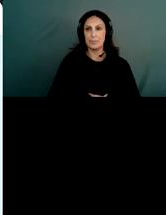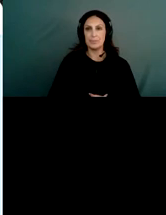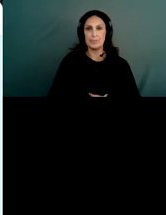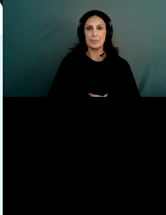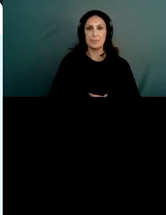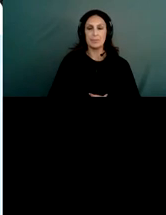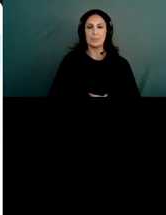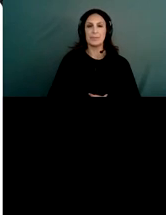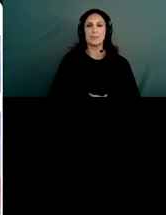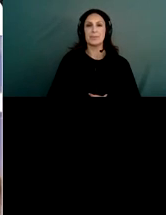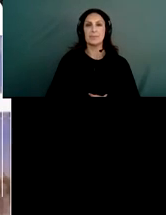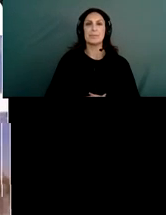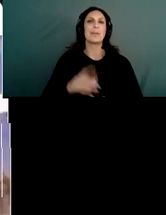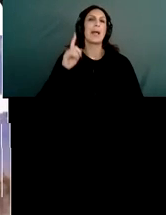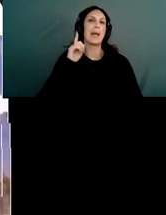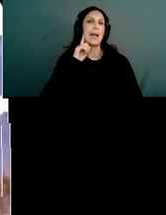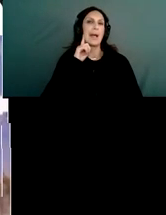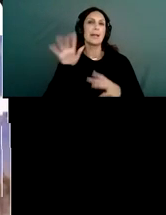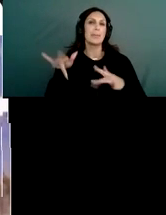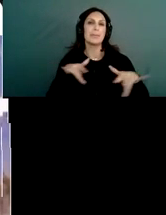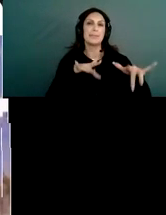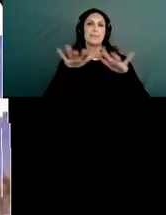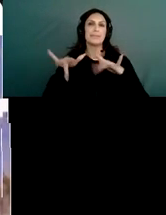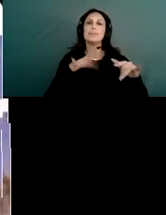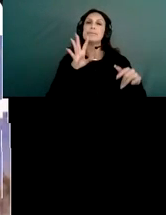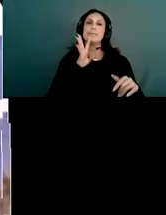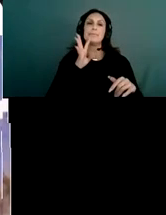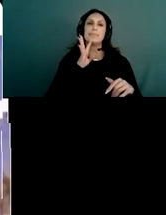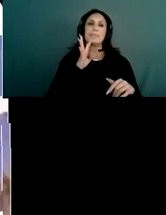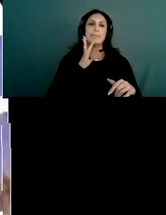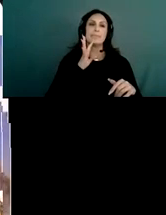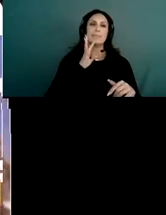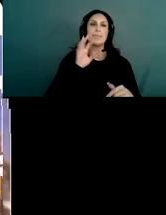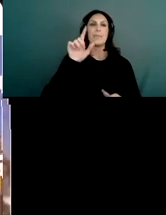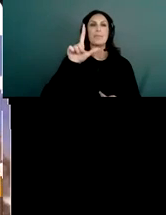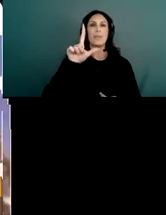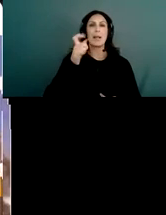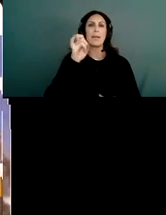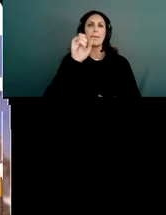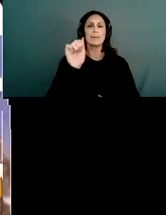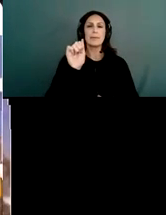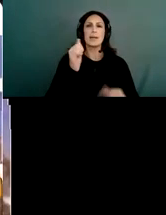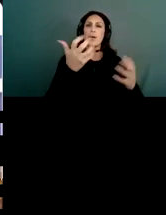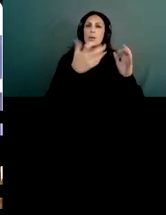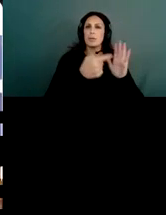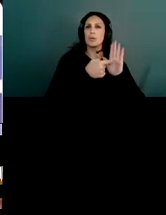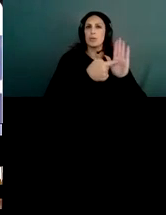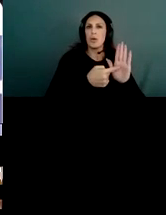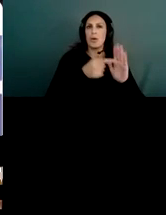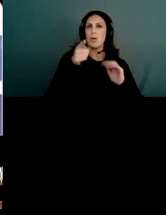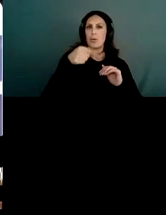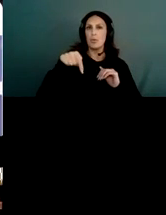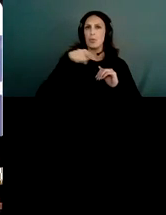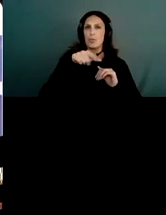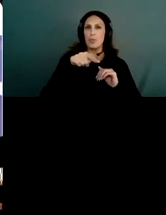This module will review the Lexia Core5 Reading student experience, so you'll have a good idea of what students will need to know